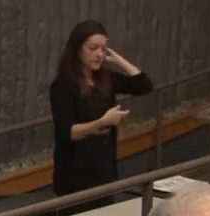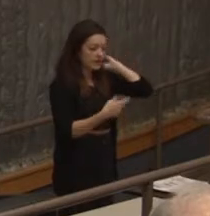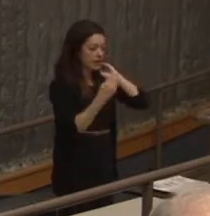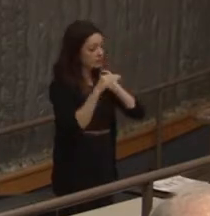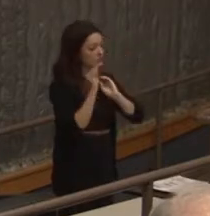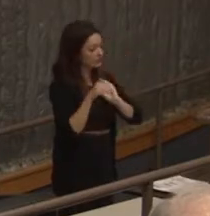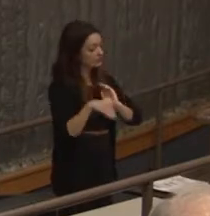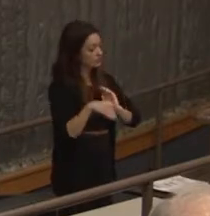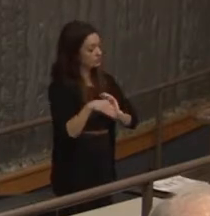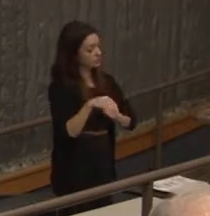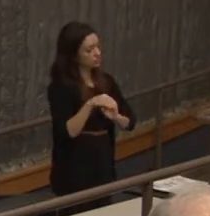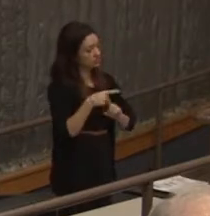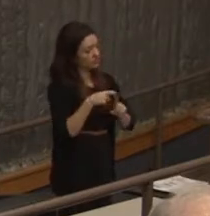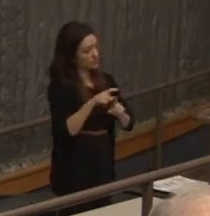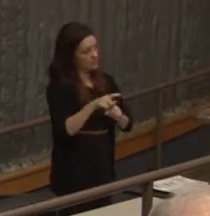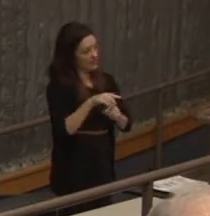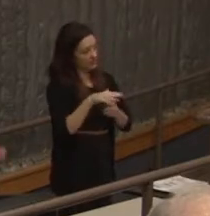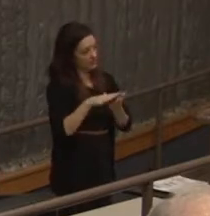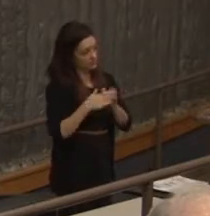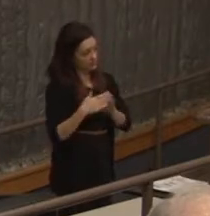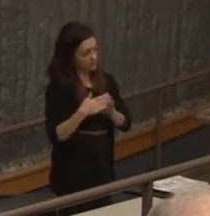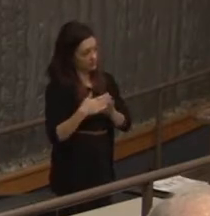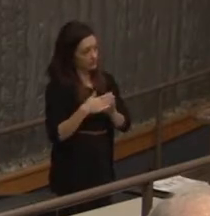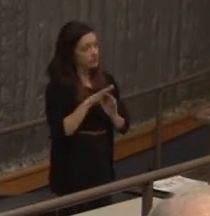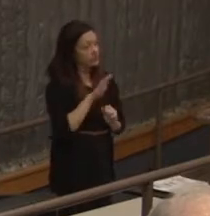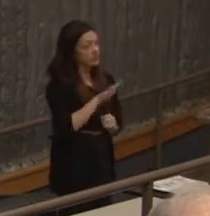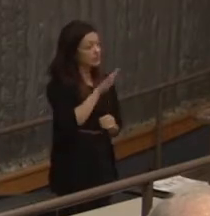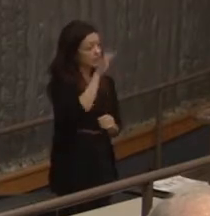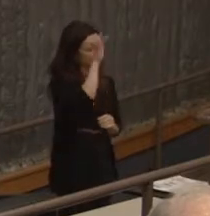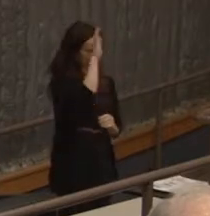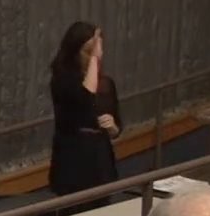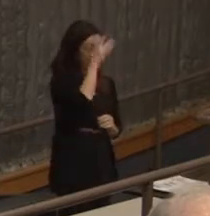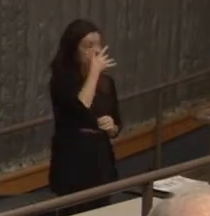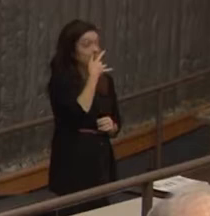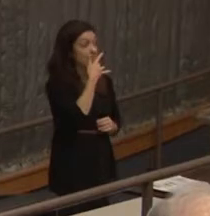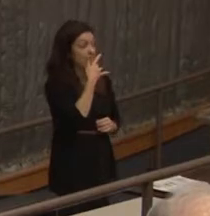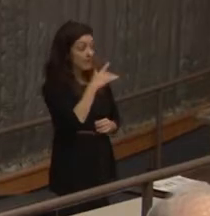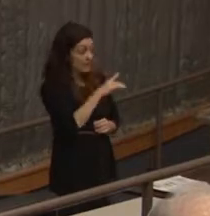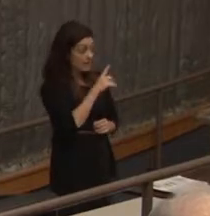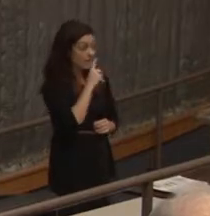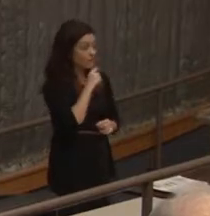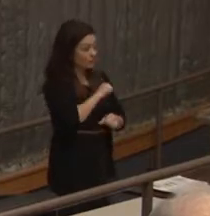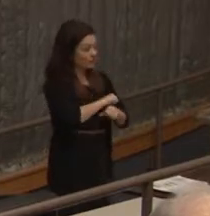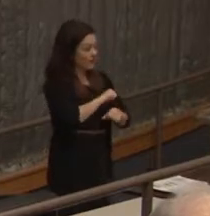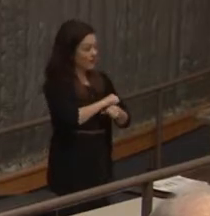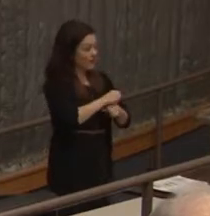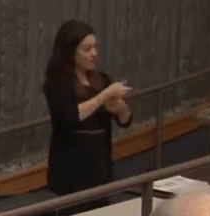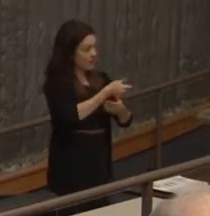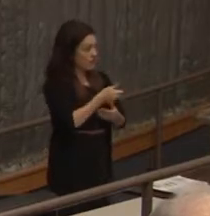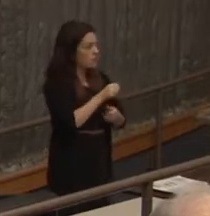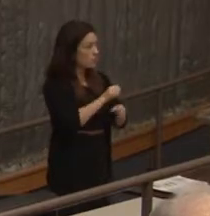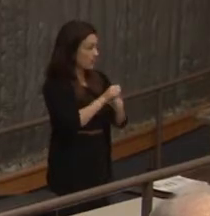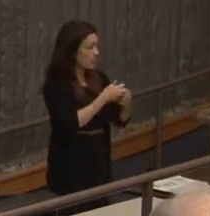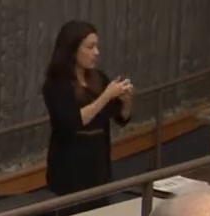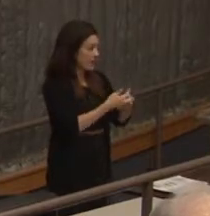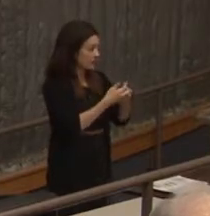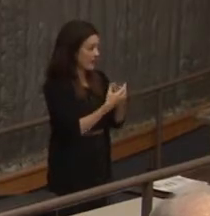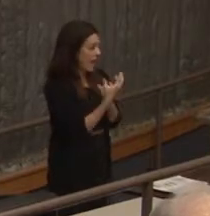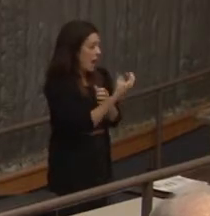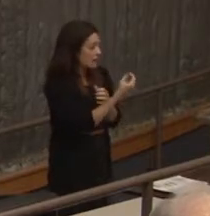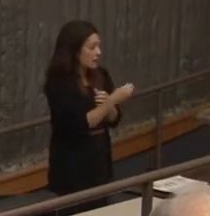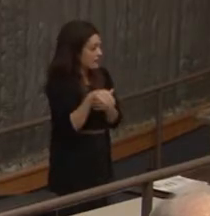His father was lucky enough to get a job working in a factory outside of